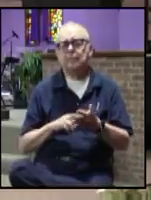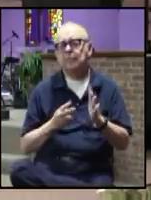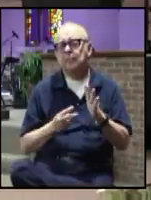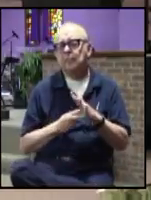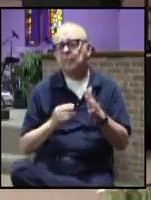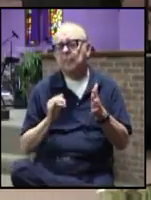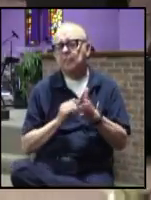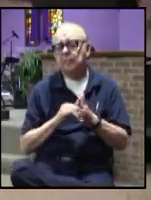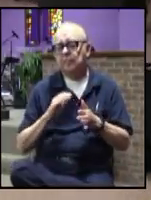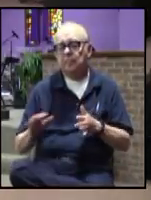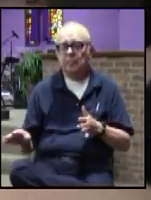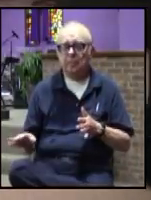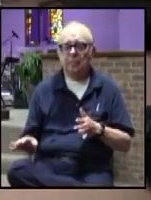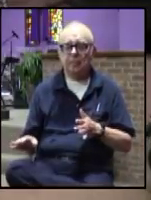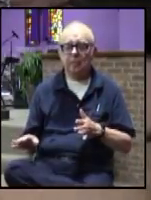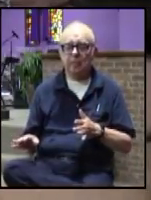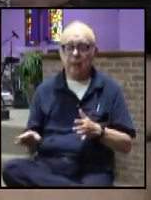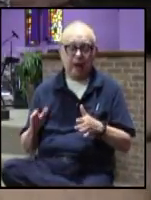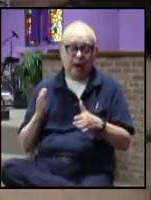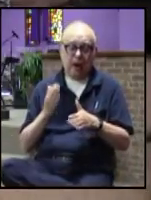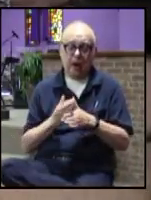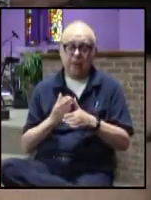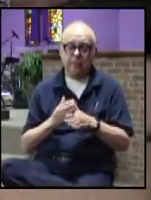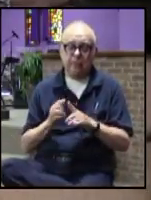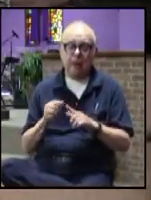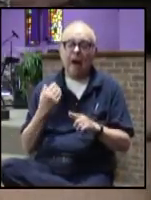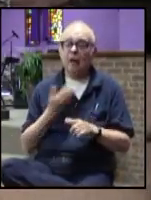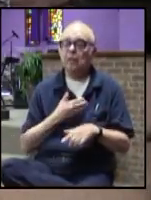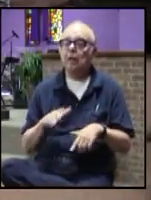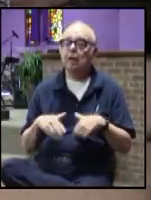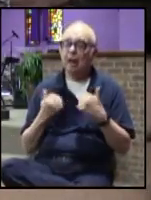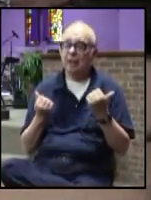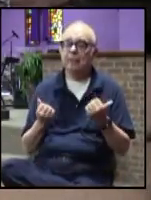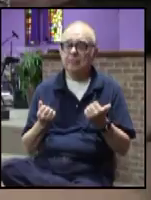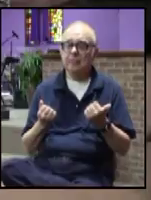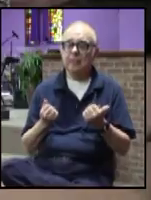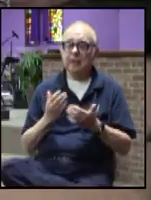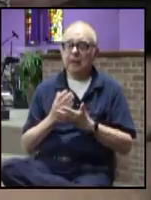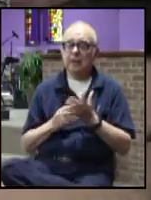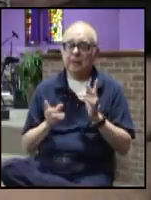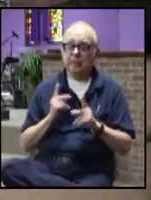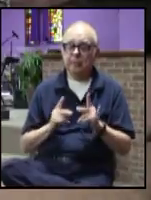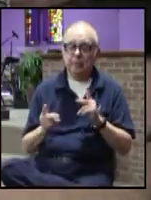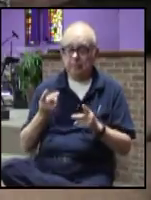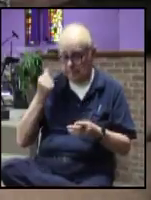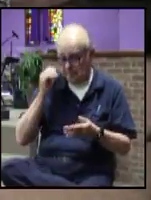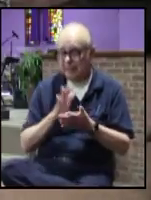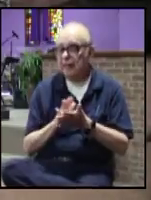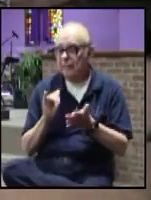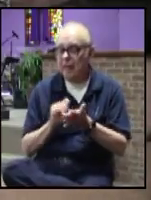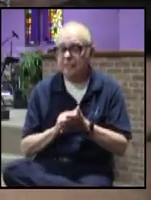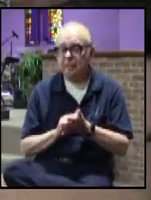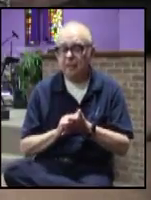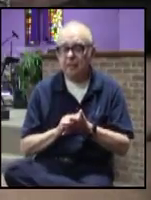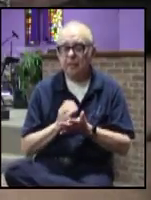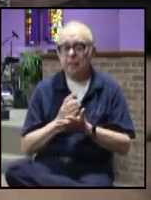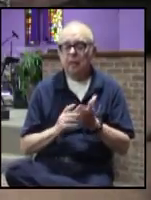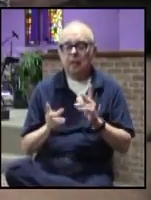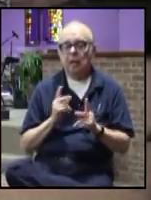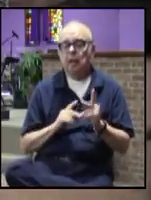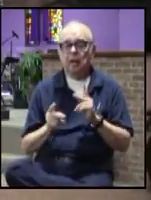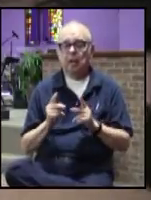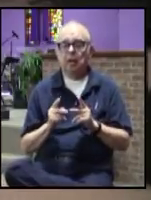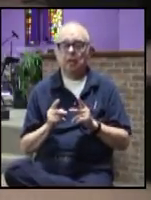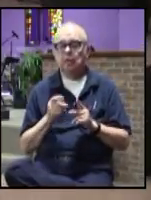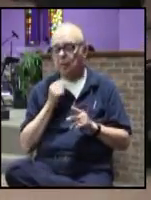Do you mean that children are an interruption to our life? Some people believe that they are.